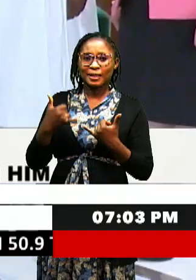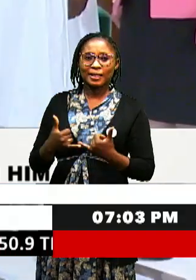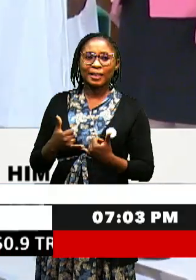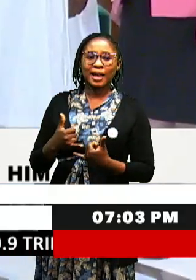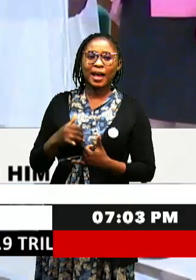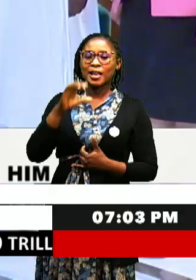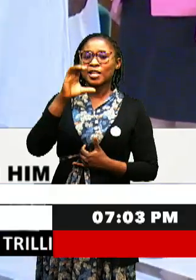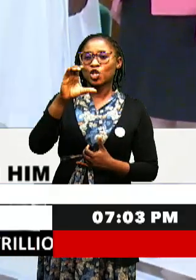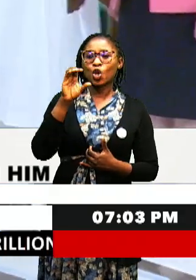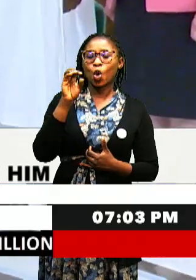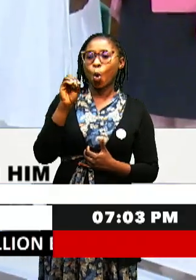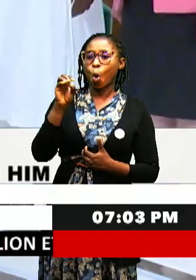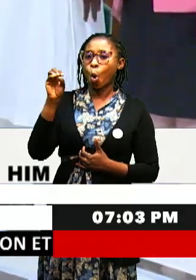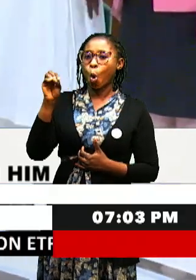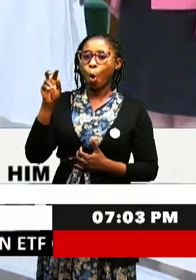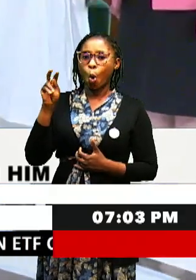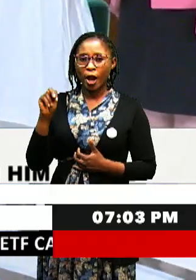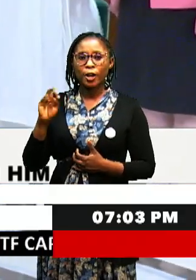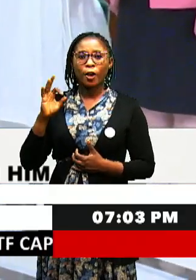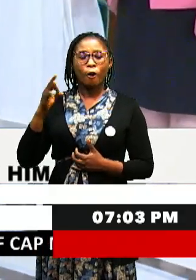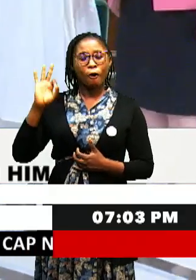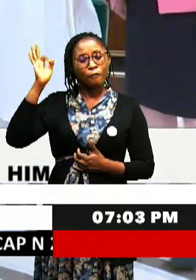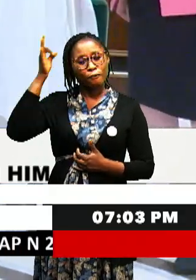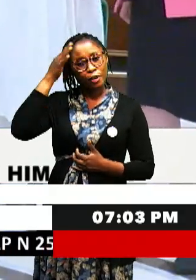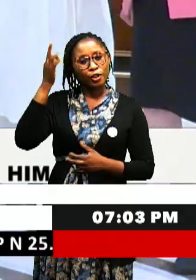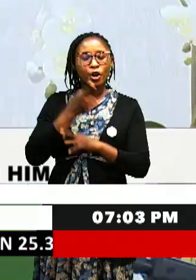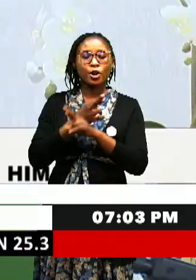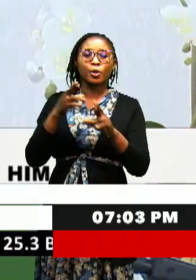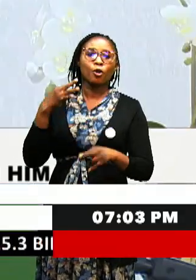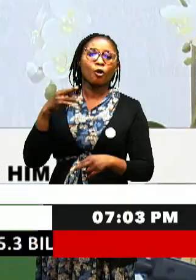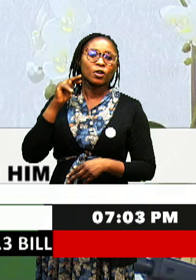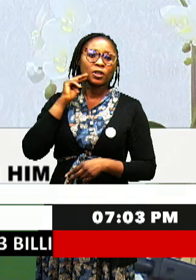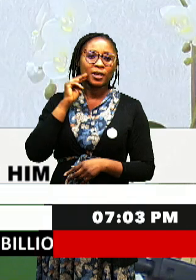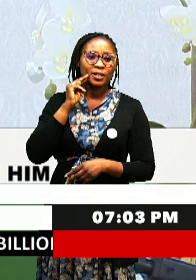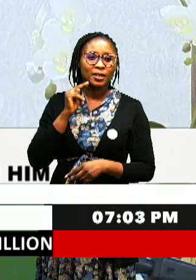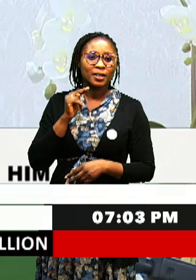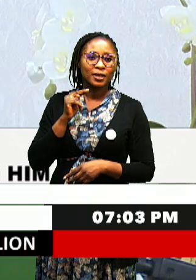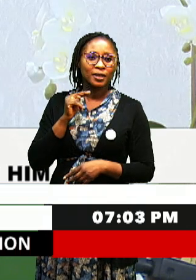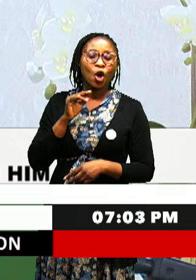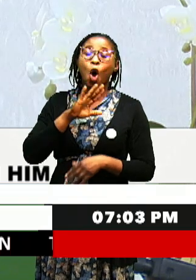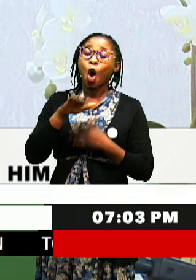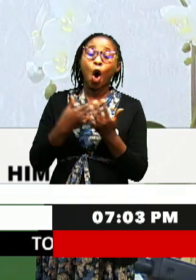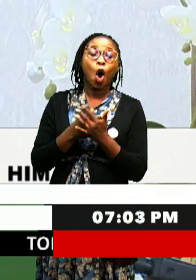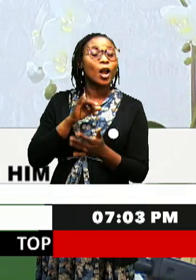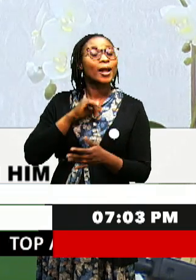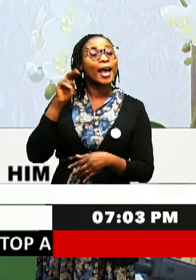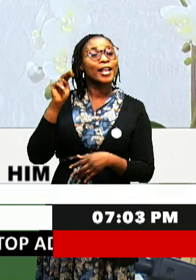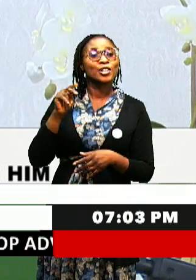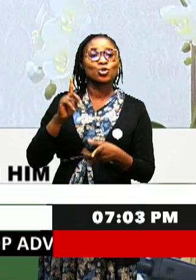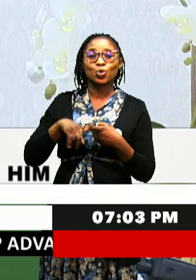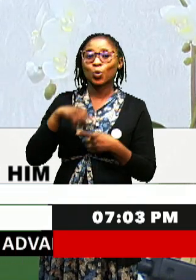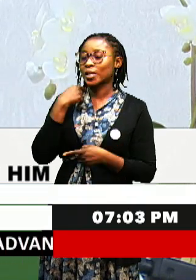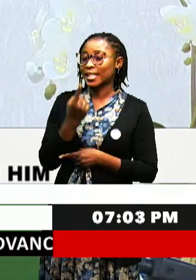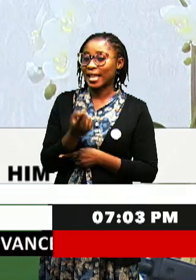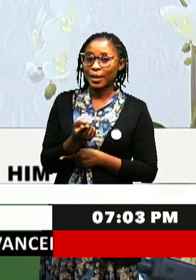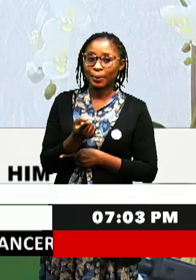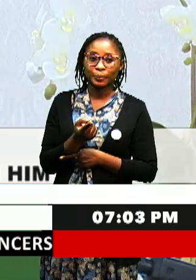of the Order of the Federal Republic in Nigeria. All I need to say